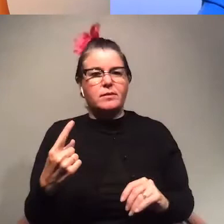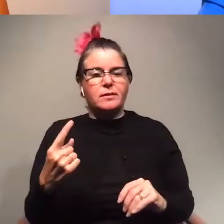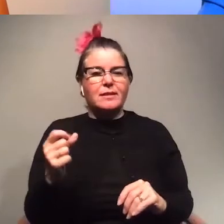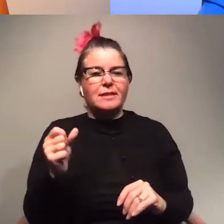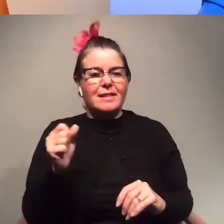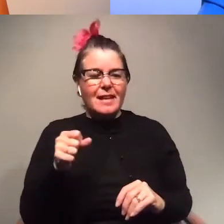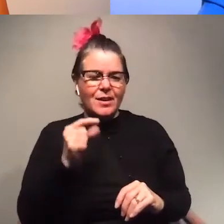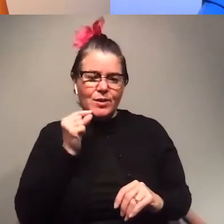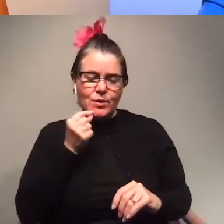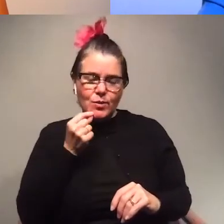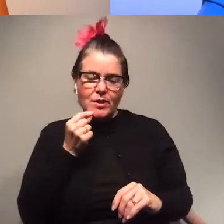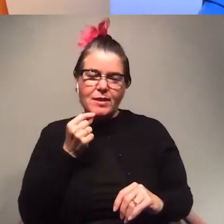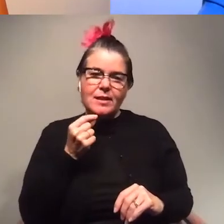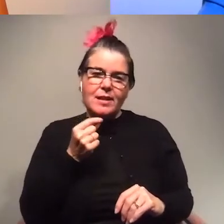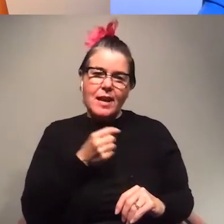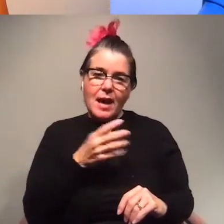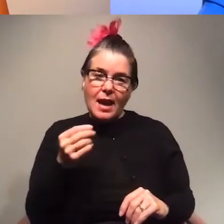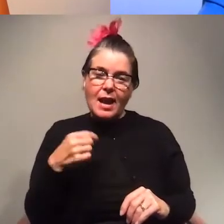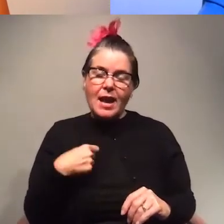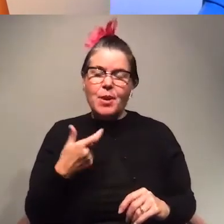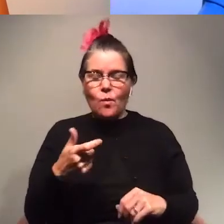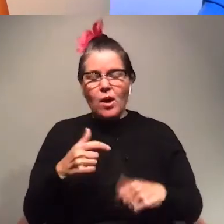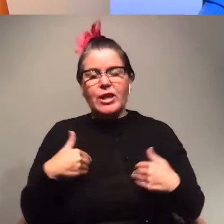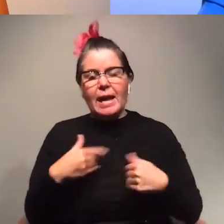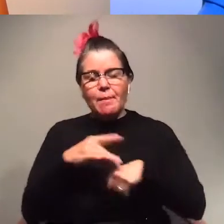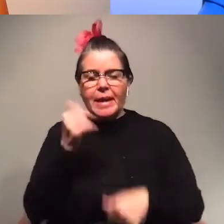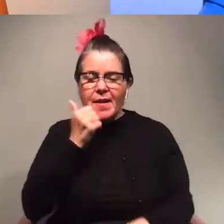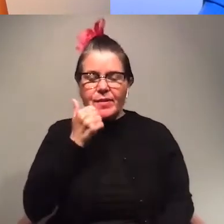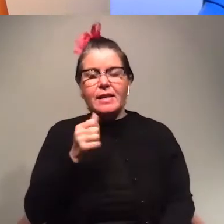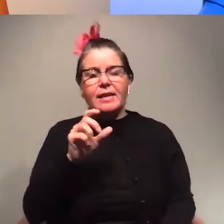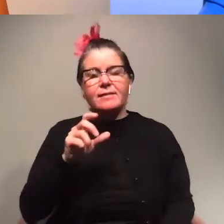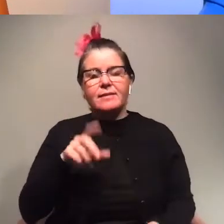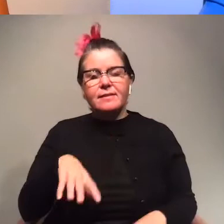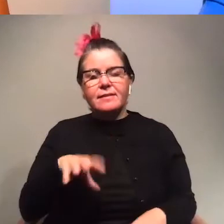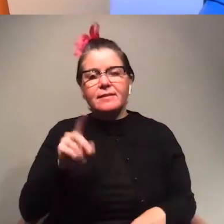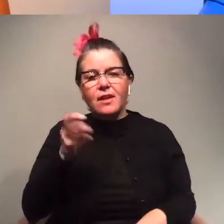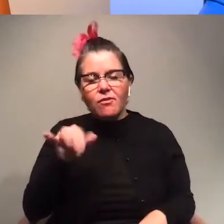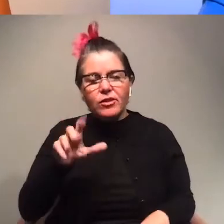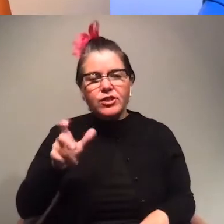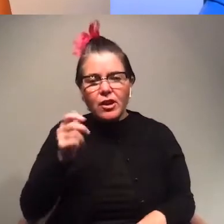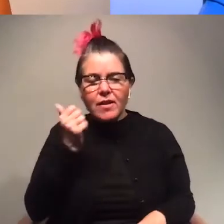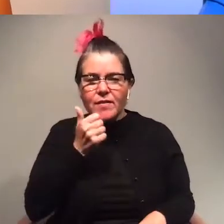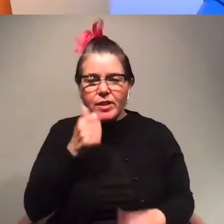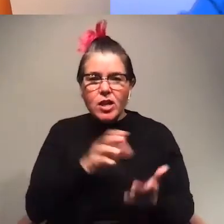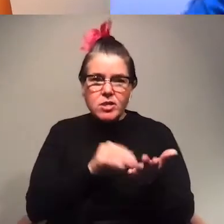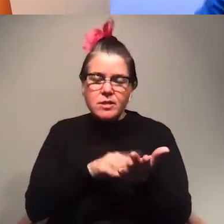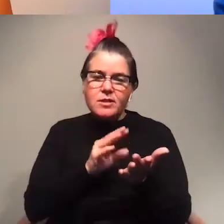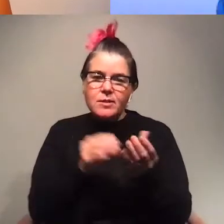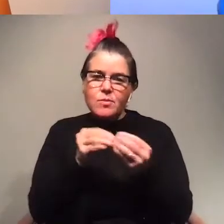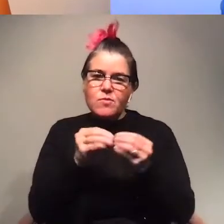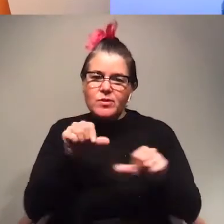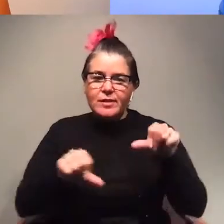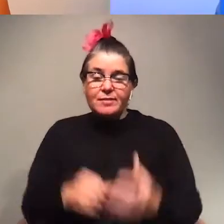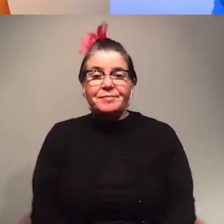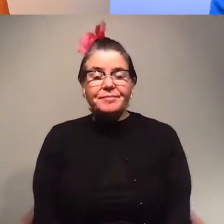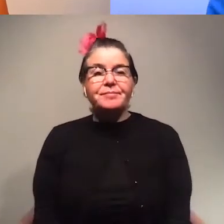thing's cool, and I'm gonna watch Animal Planet every day and Discovery Channel every day and keep learning about more science. Awesome.